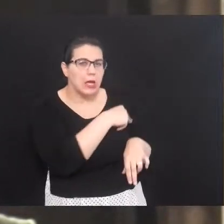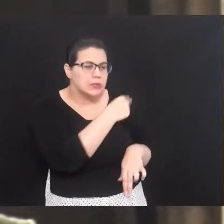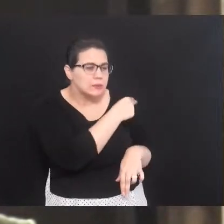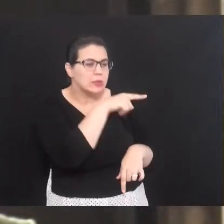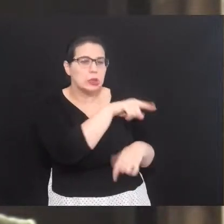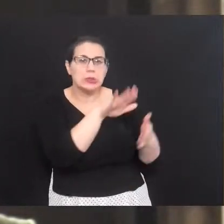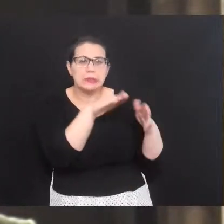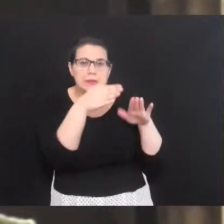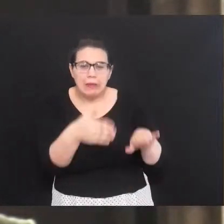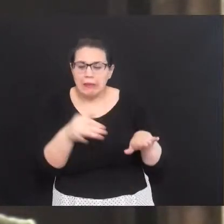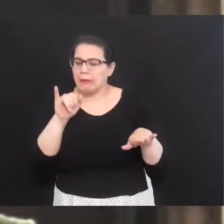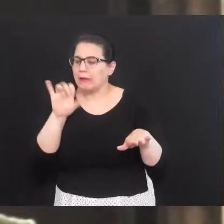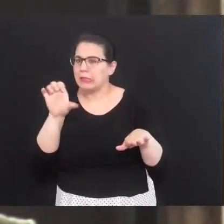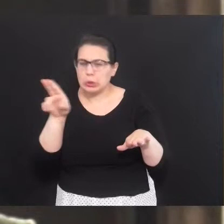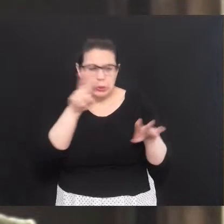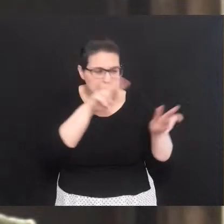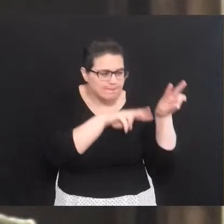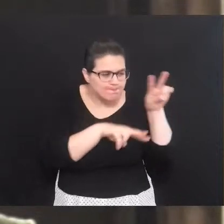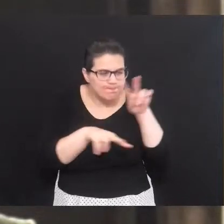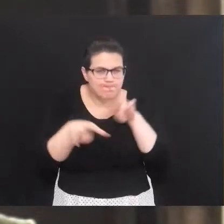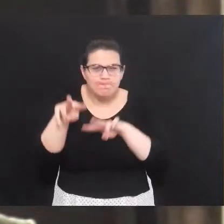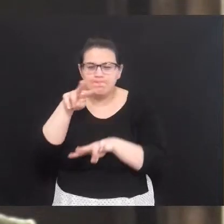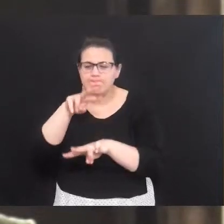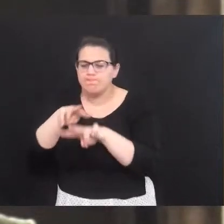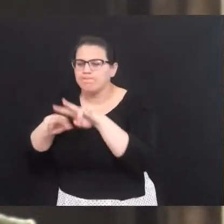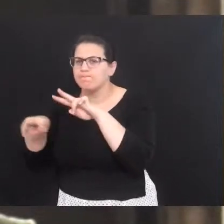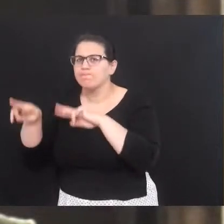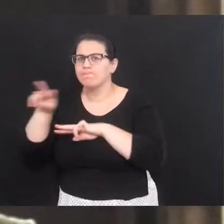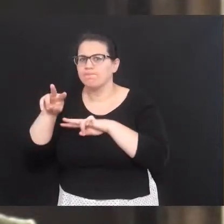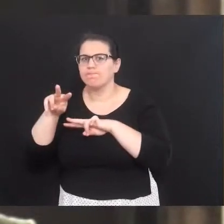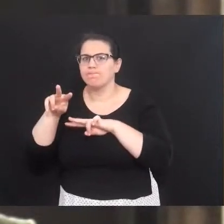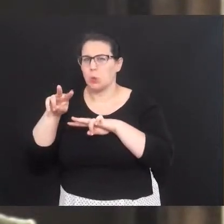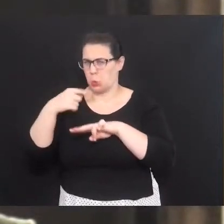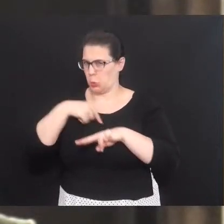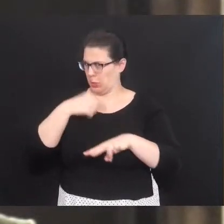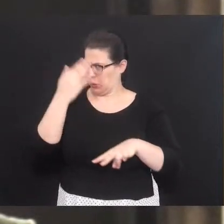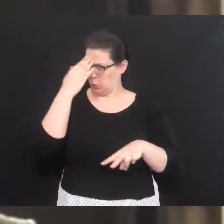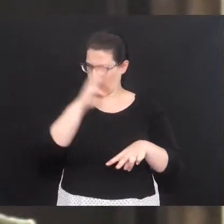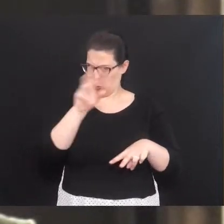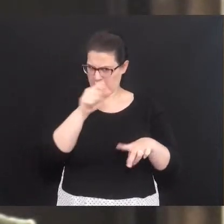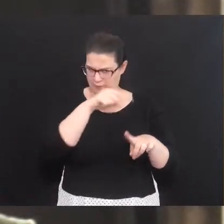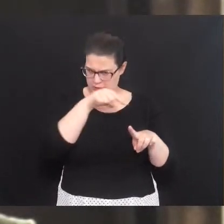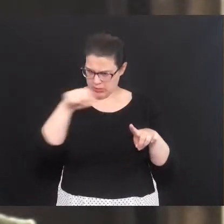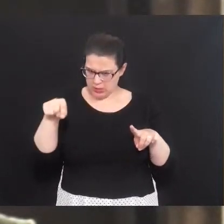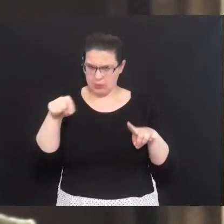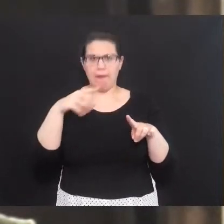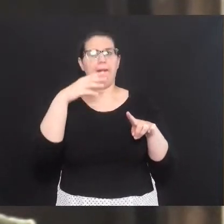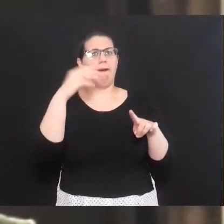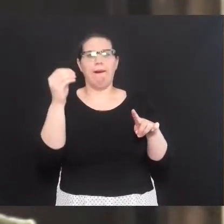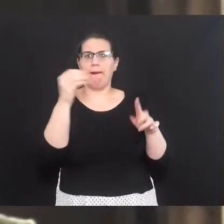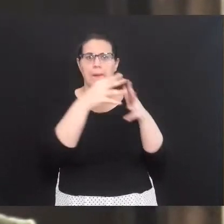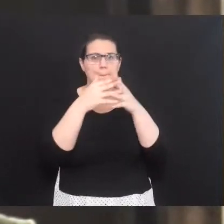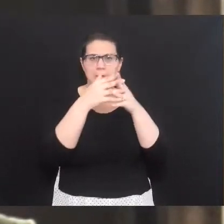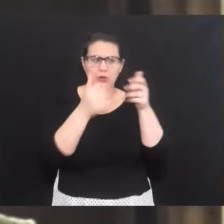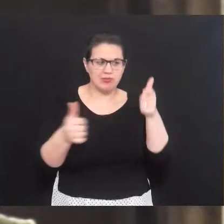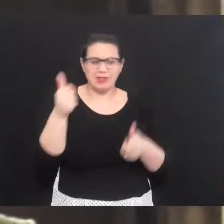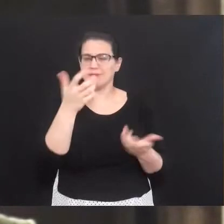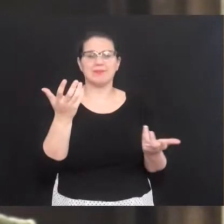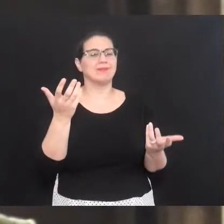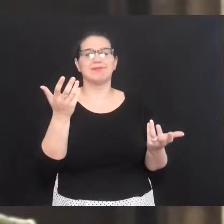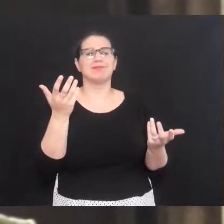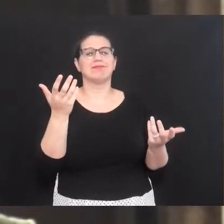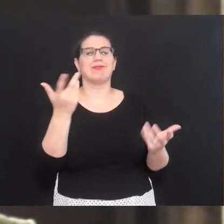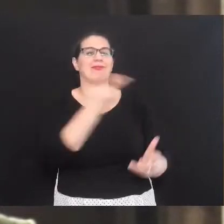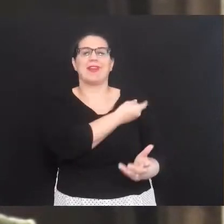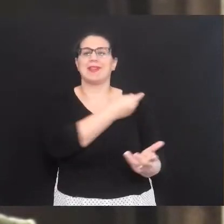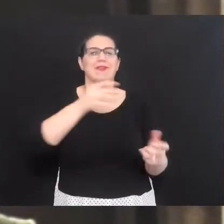the majority of these Americans and West Virginians are not fully vaccinated. So all as we can